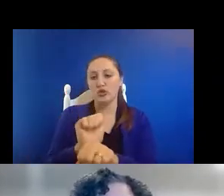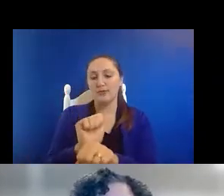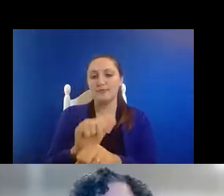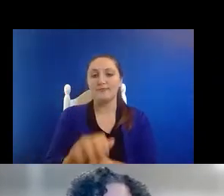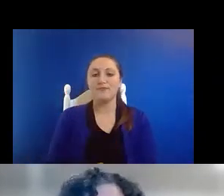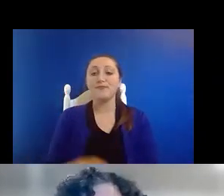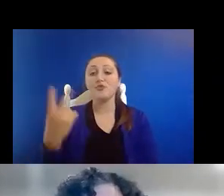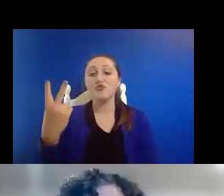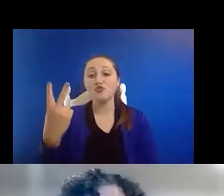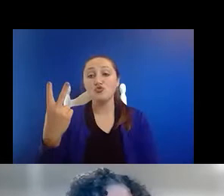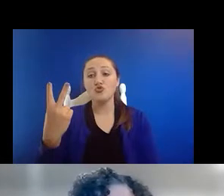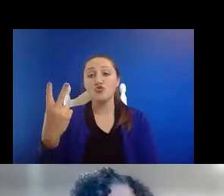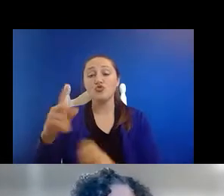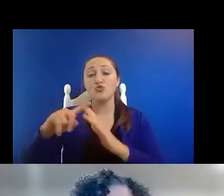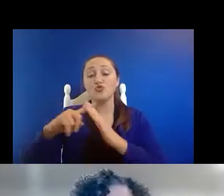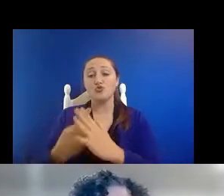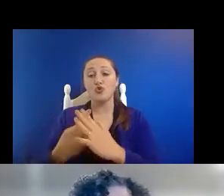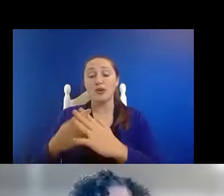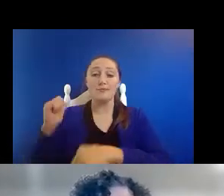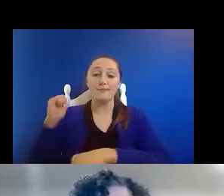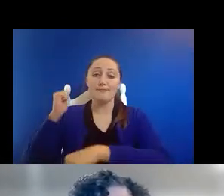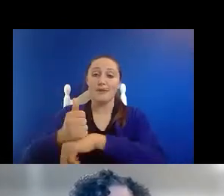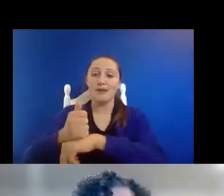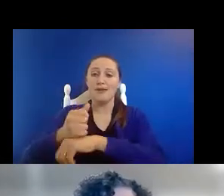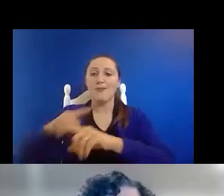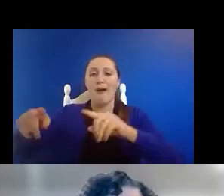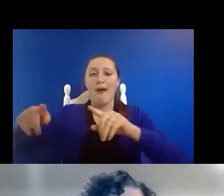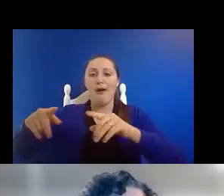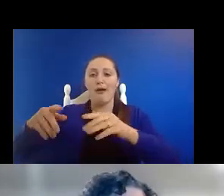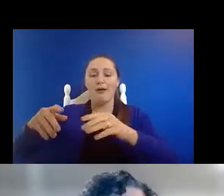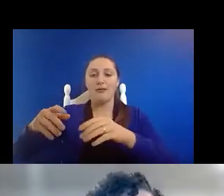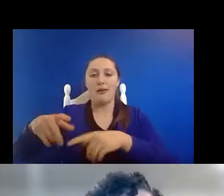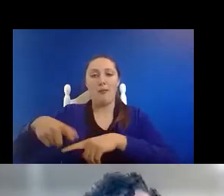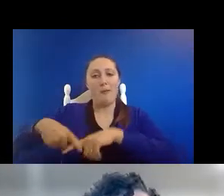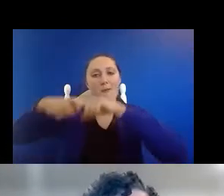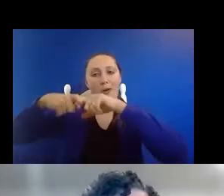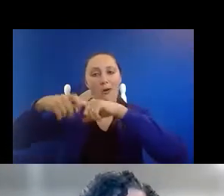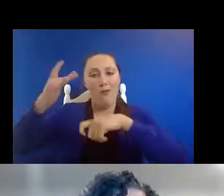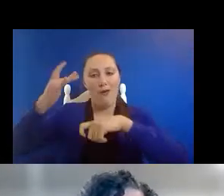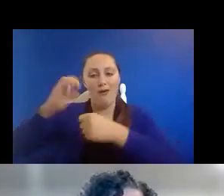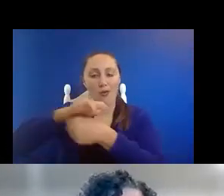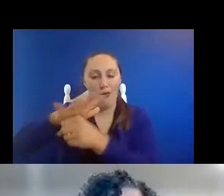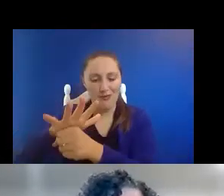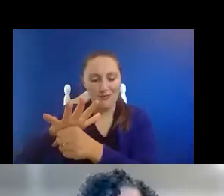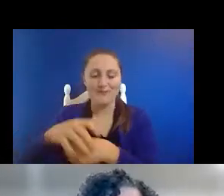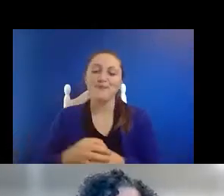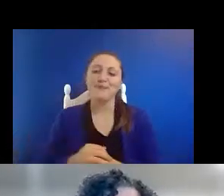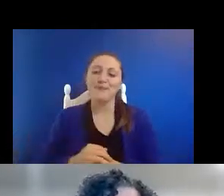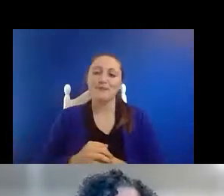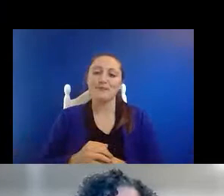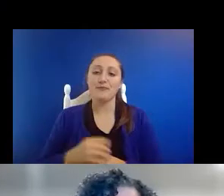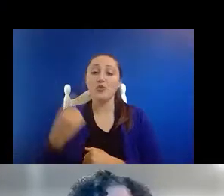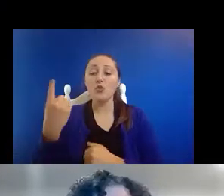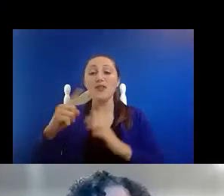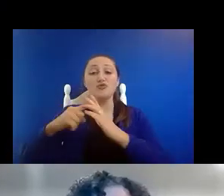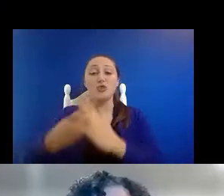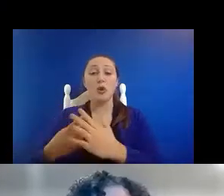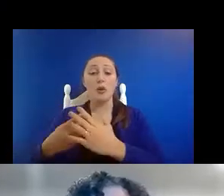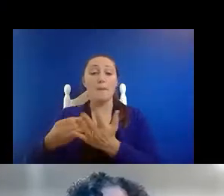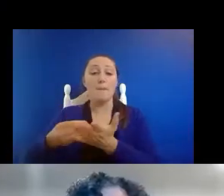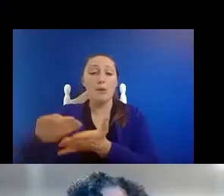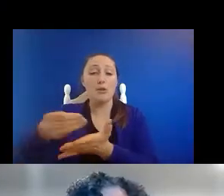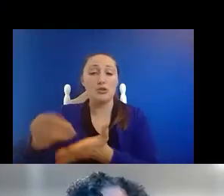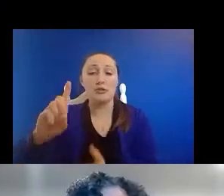began implementation but didn't implement due to COVID. And then 1 started purchasing Discovery but continued to reimburse